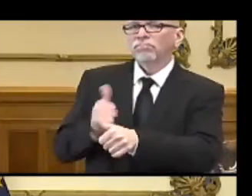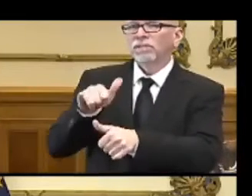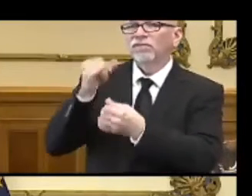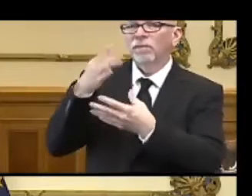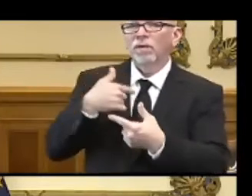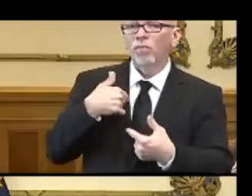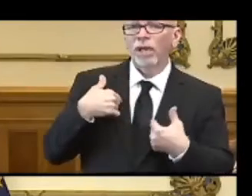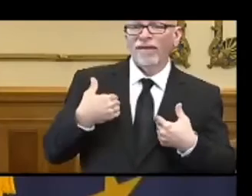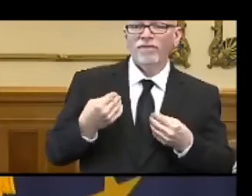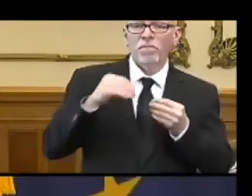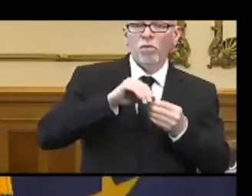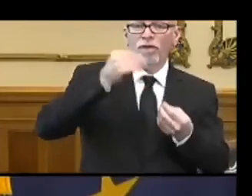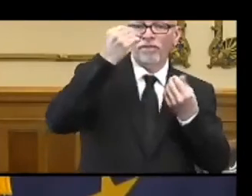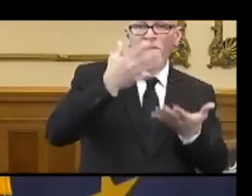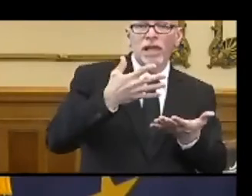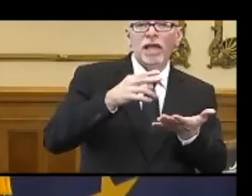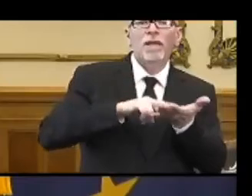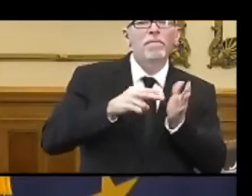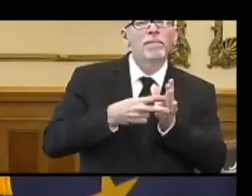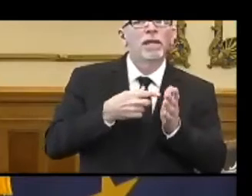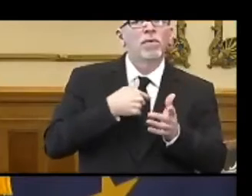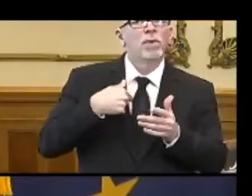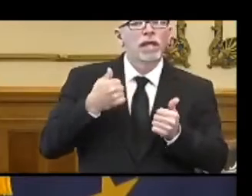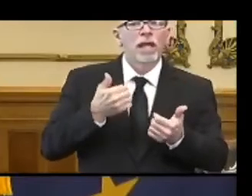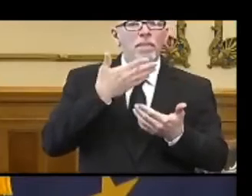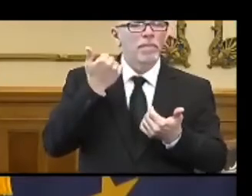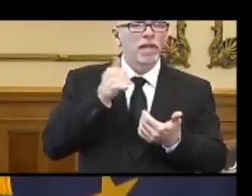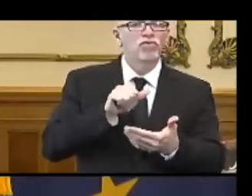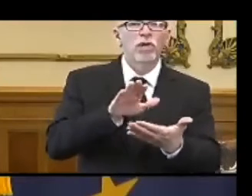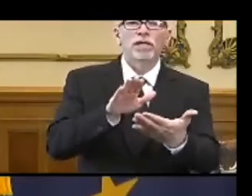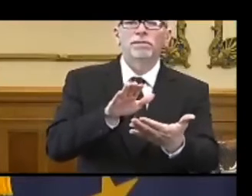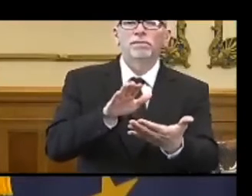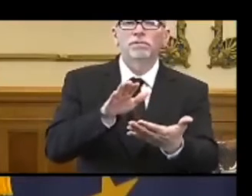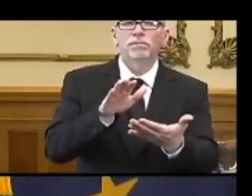that informs us on how to address